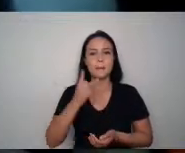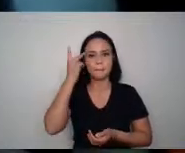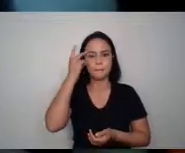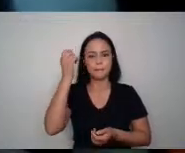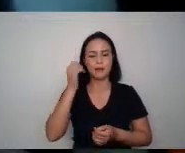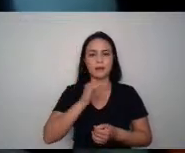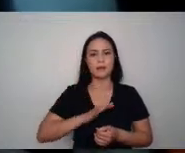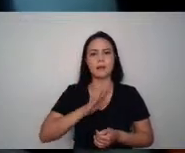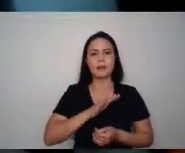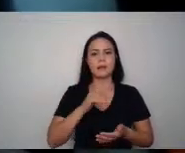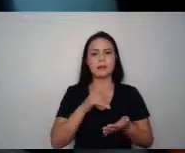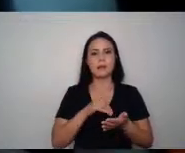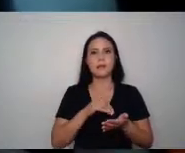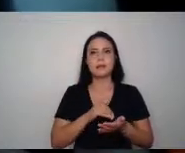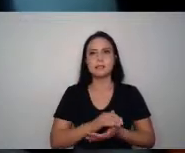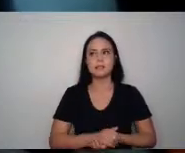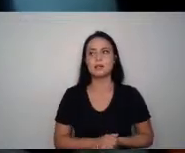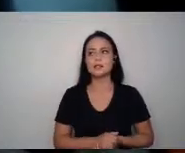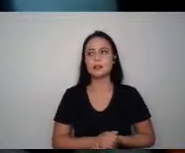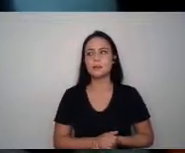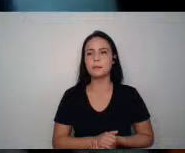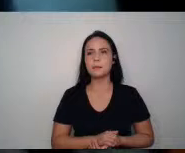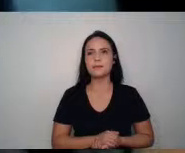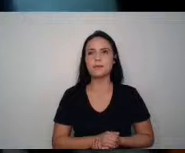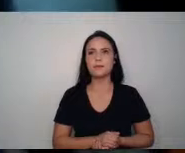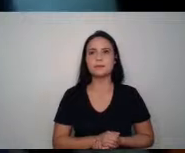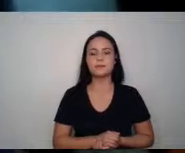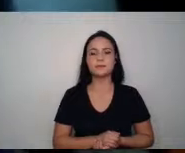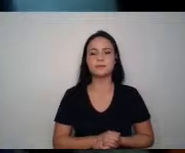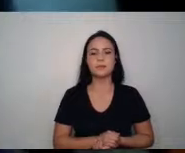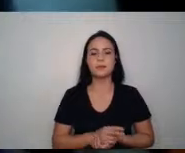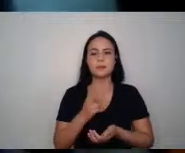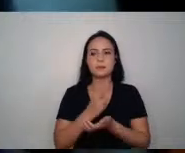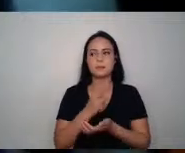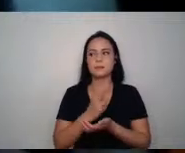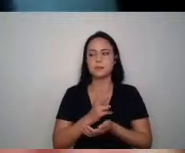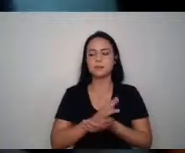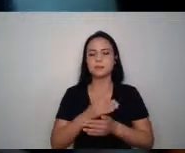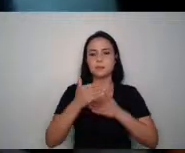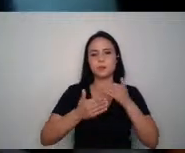many risks for the physic